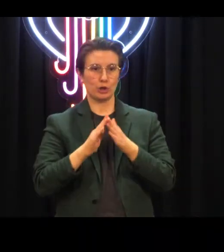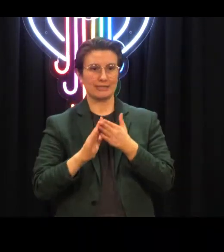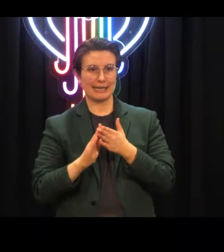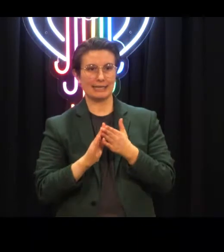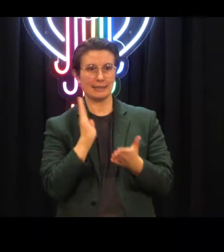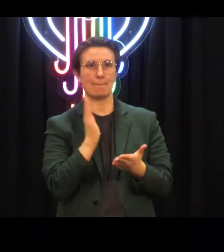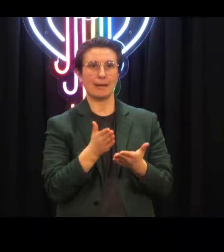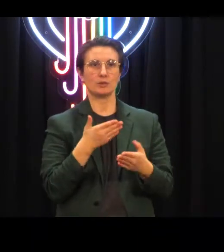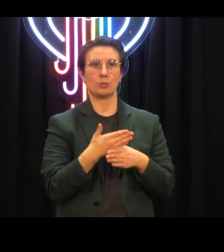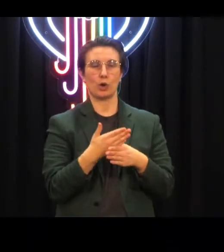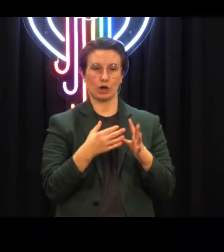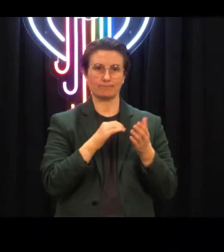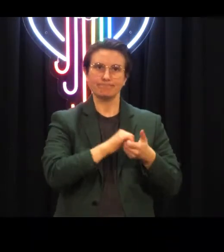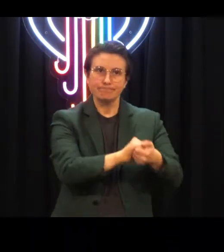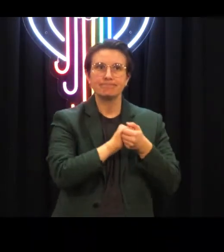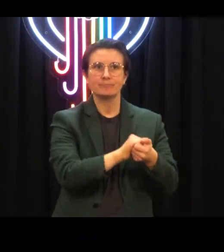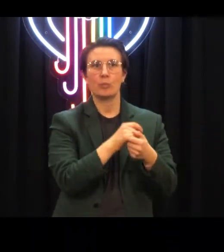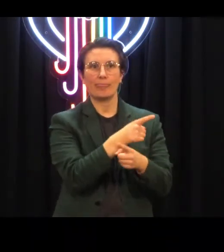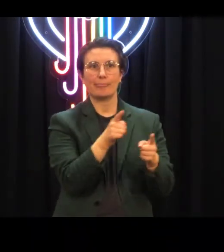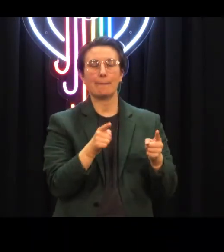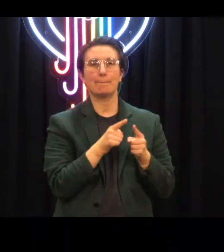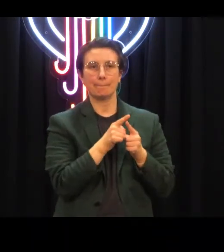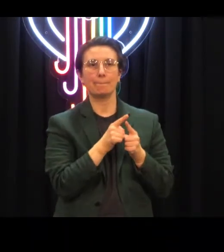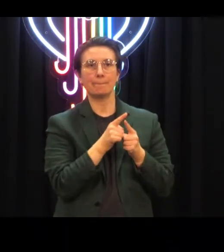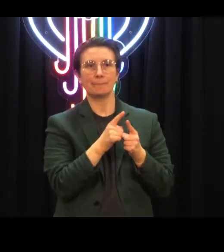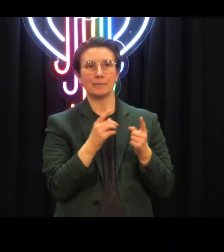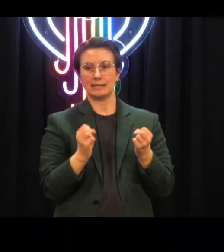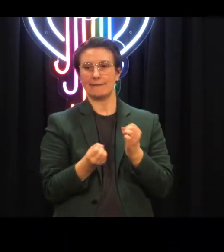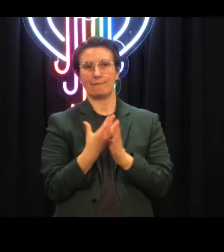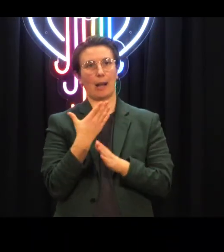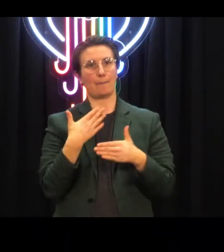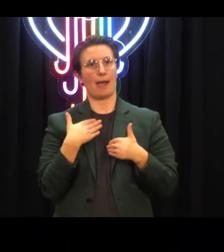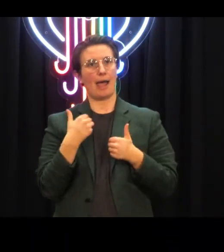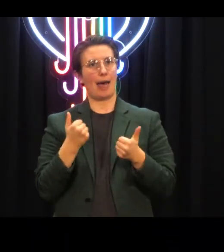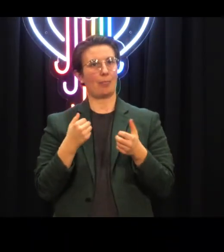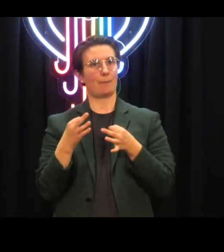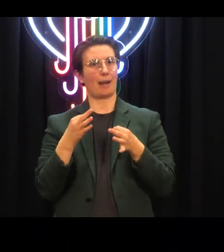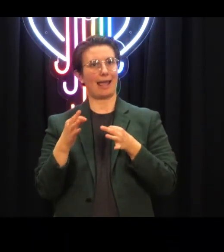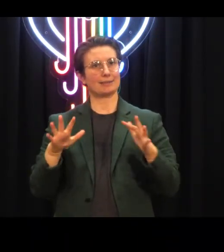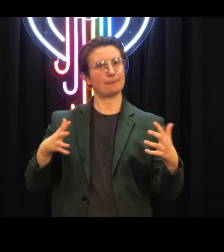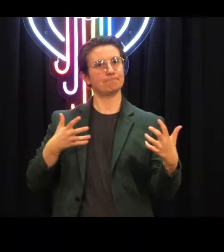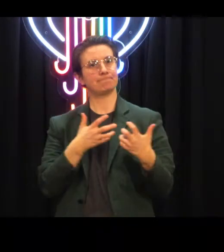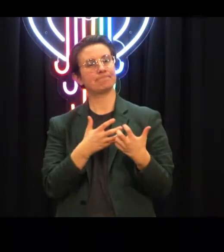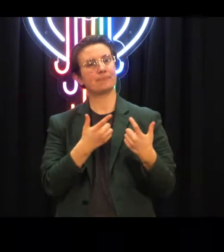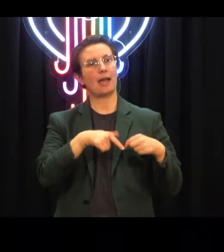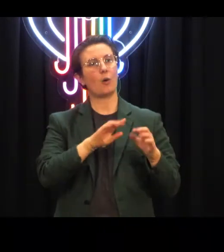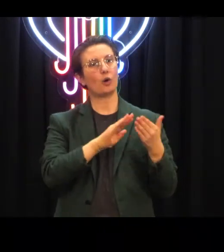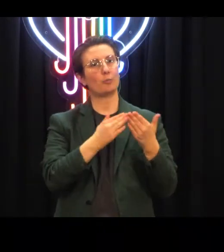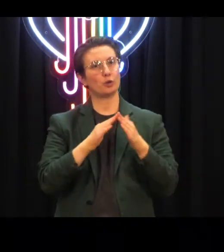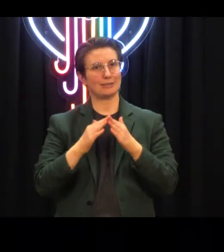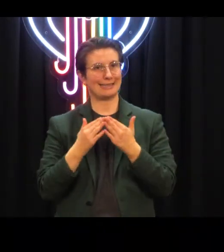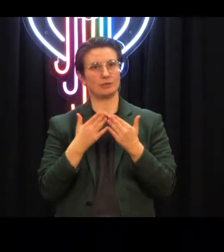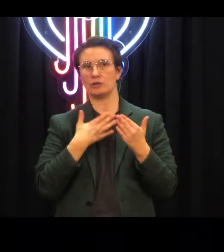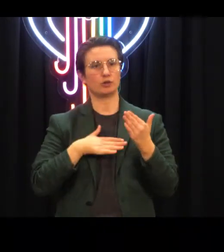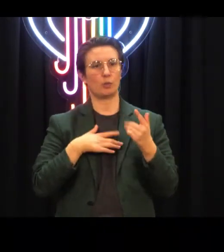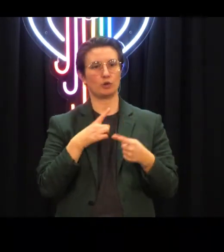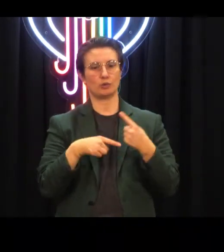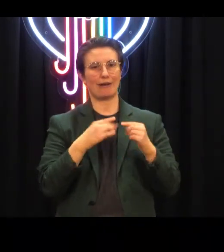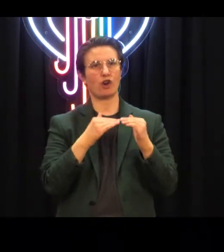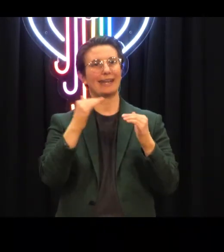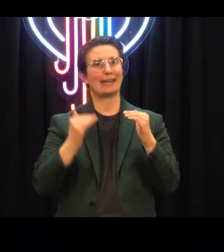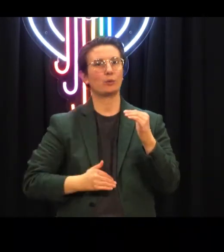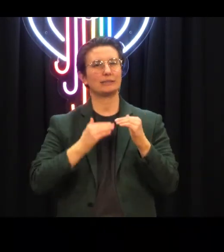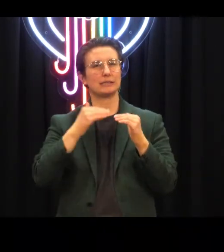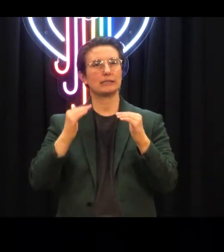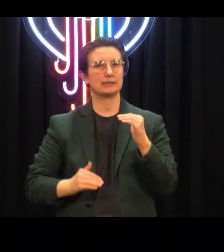that we develop public health interventions that are appropriate for our community. Otherwise, the inequities that characterise this pandemic will happen